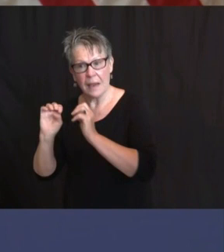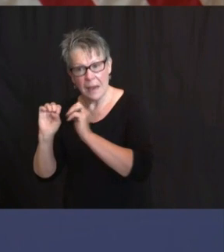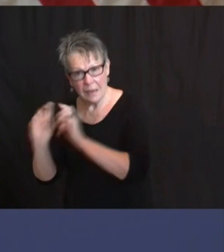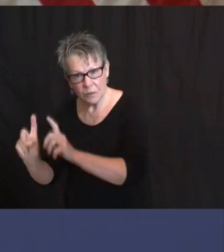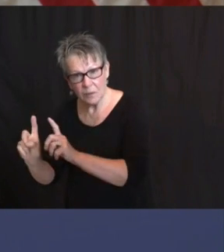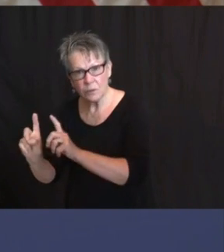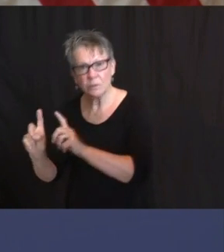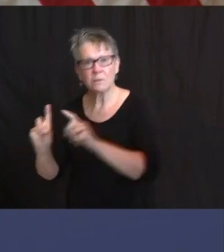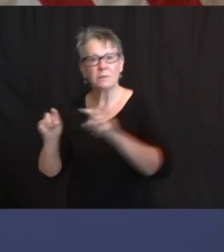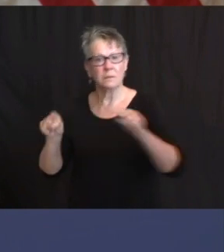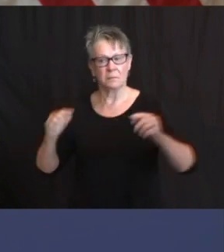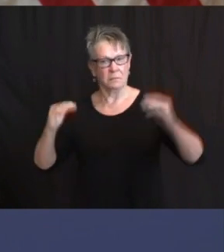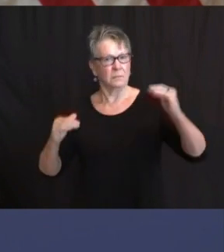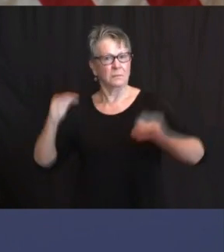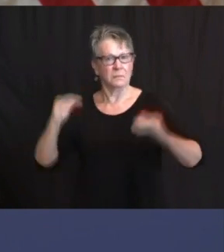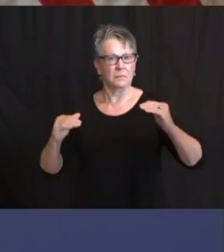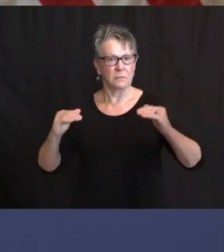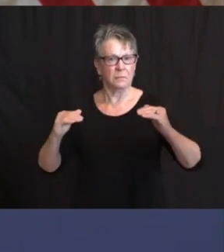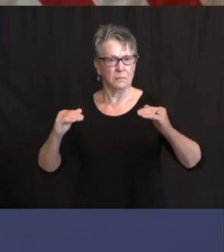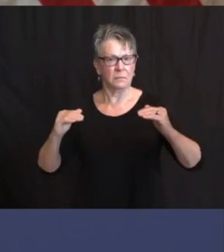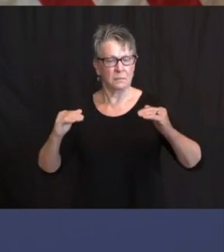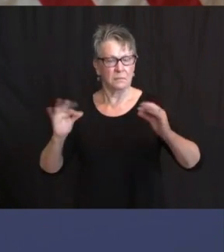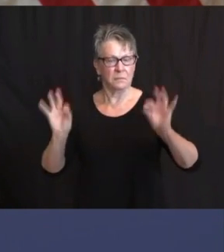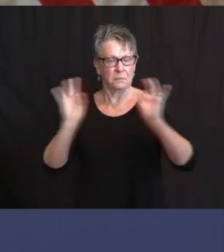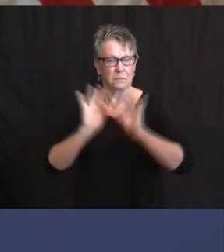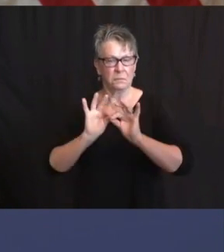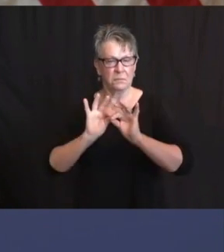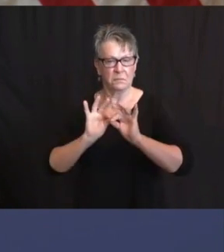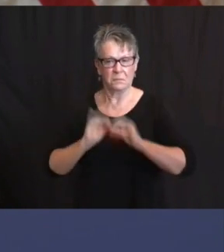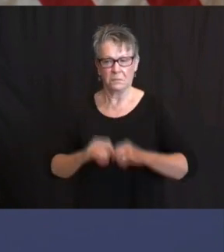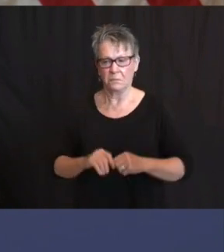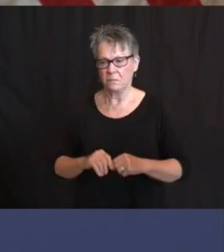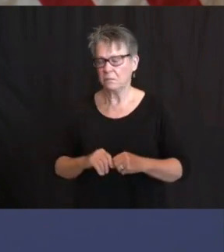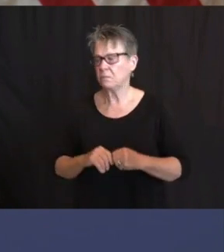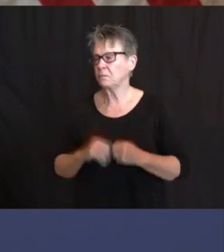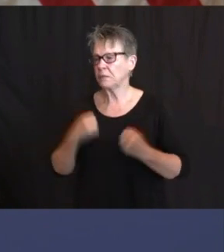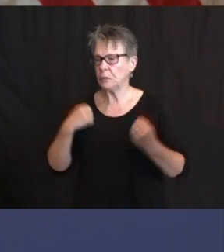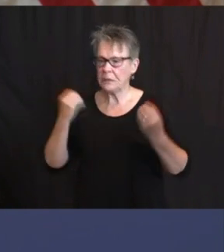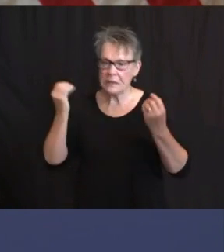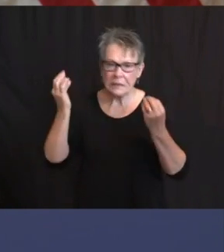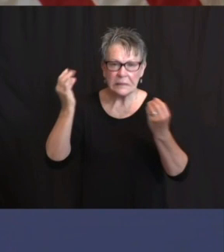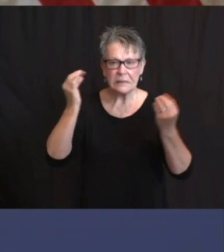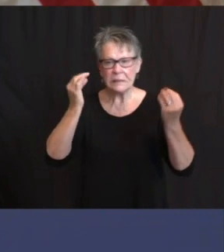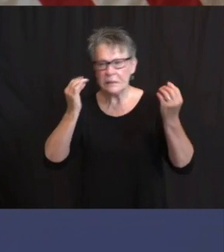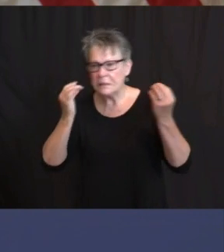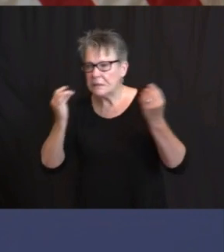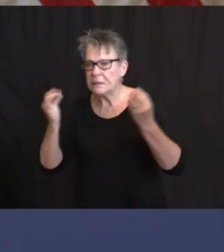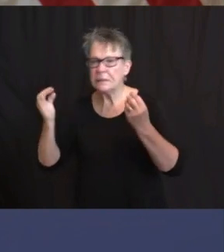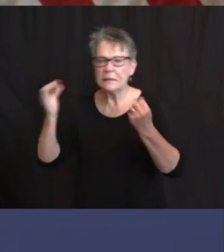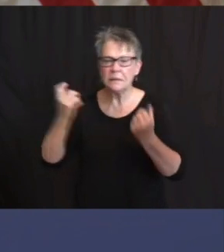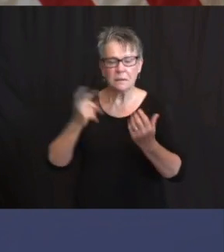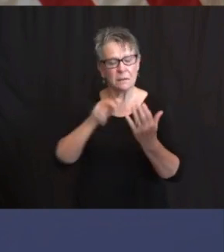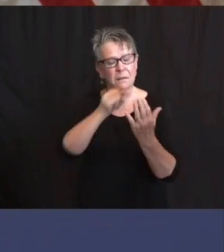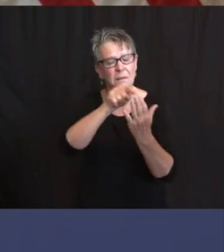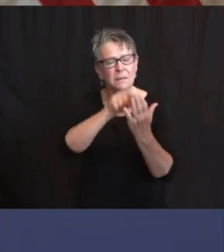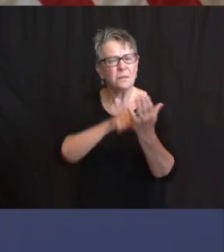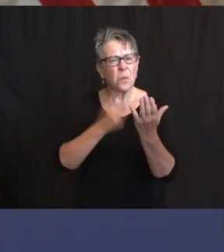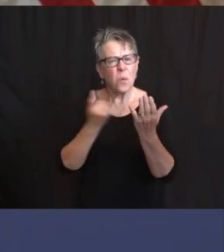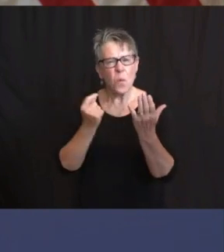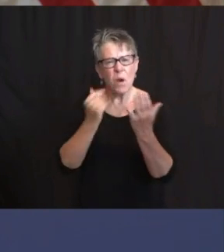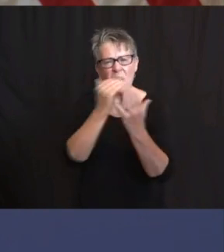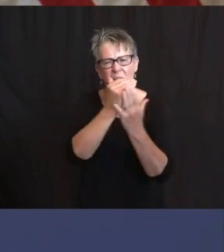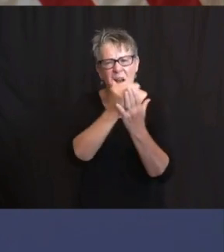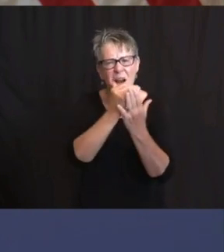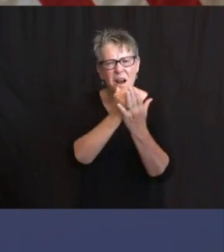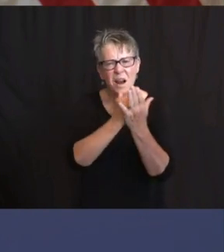state. In developing this guidance, we listen not only to our institutional leaders, but also, true to our principles, to